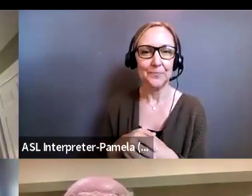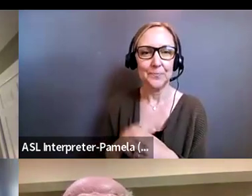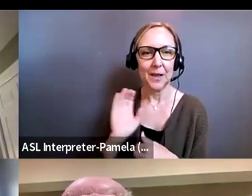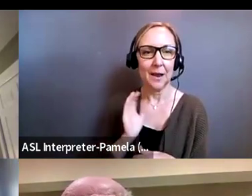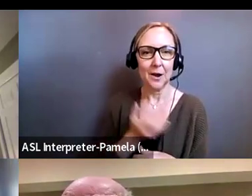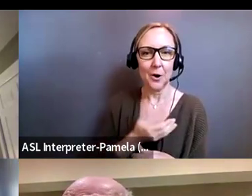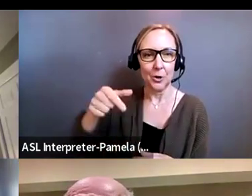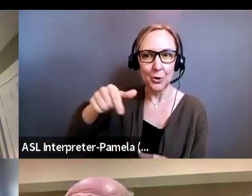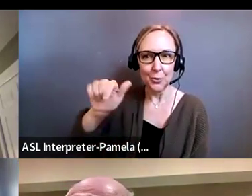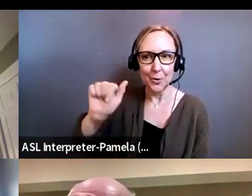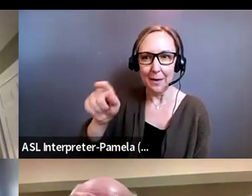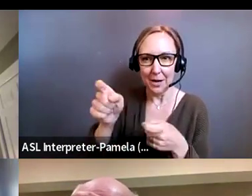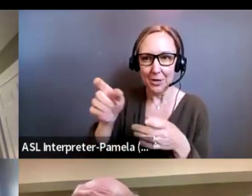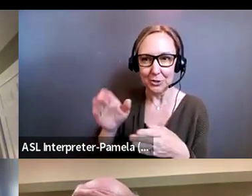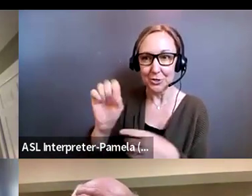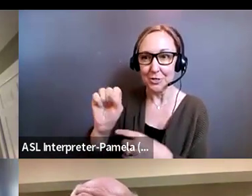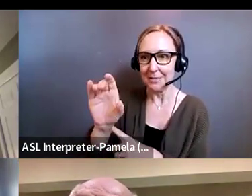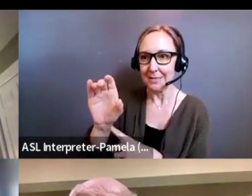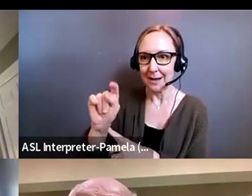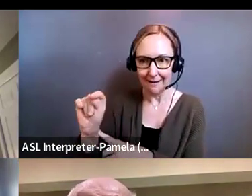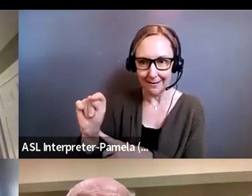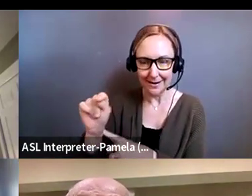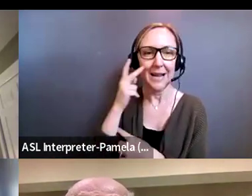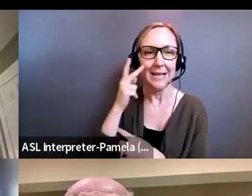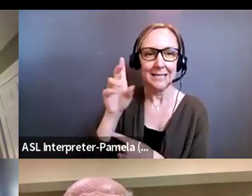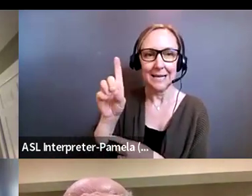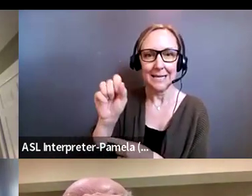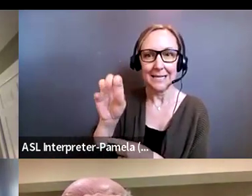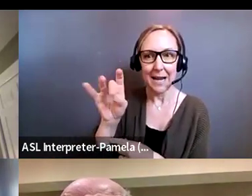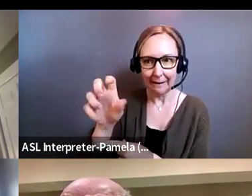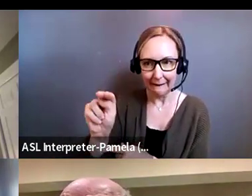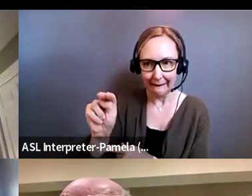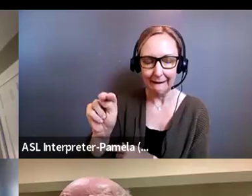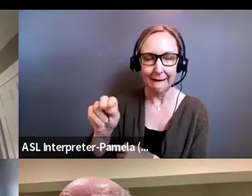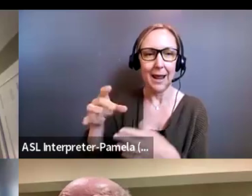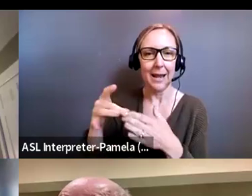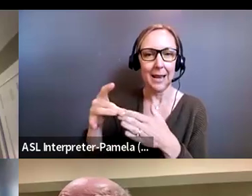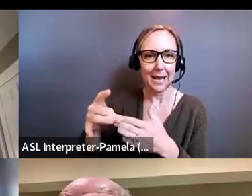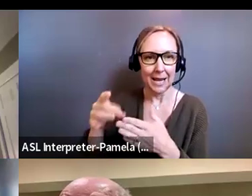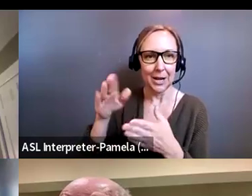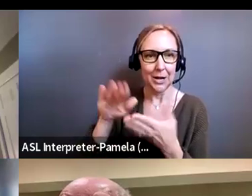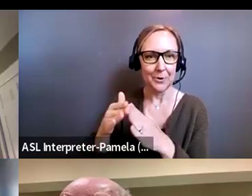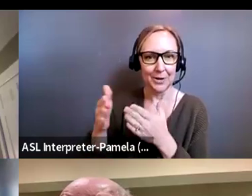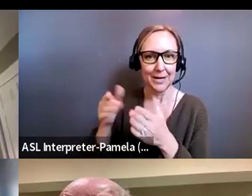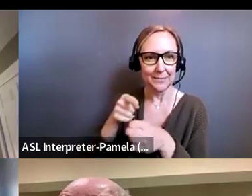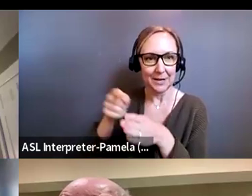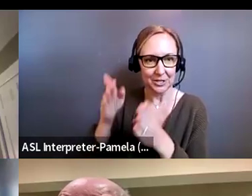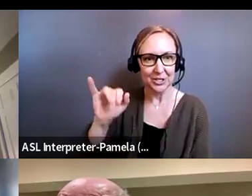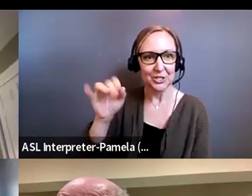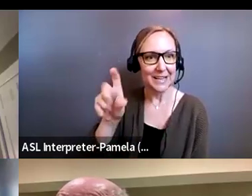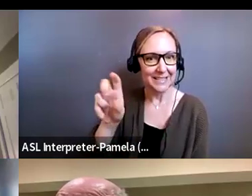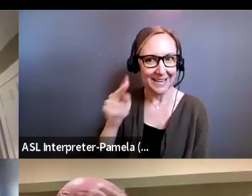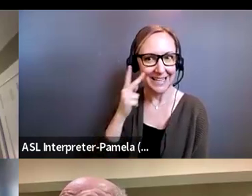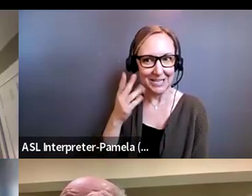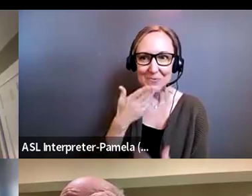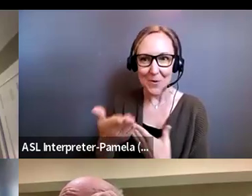our QA manager Scott is on. We also have Damien and our lead community services specialist Jason on as well. Good